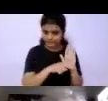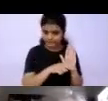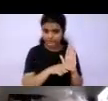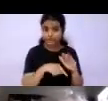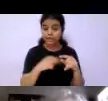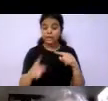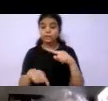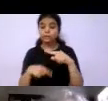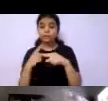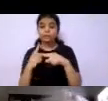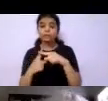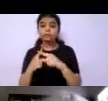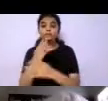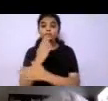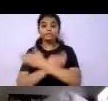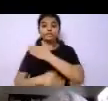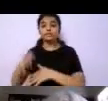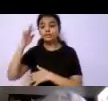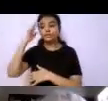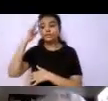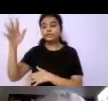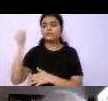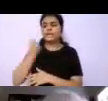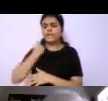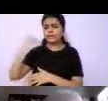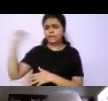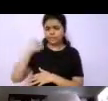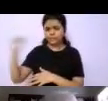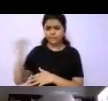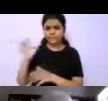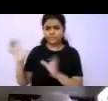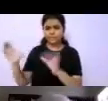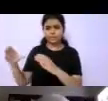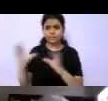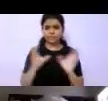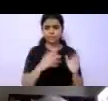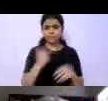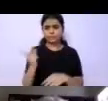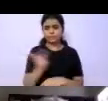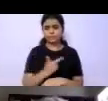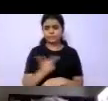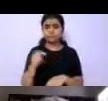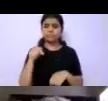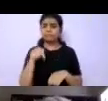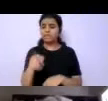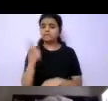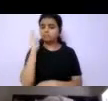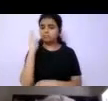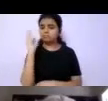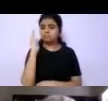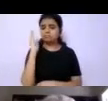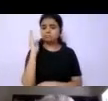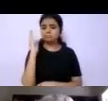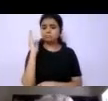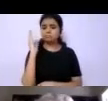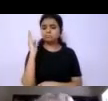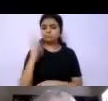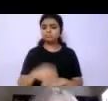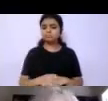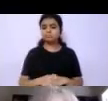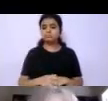those who are disability theorists. And in this paper, I'd like to lay out what the quarrel